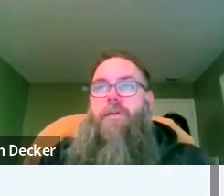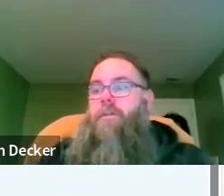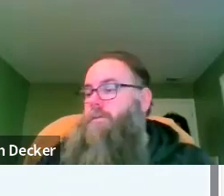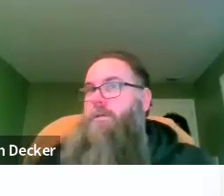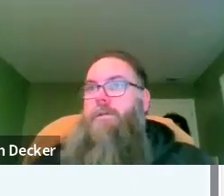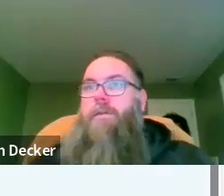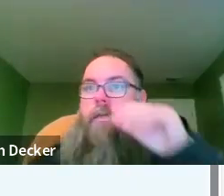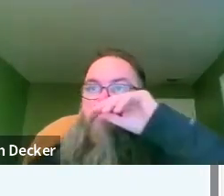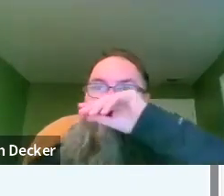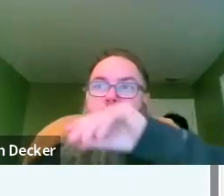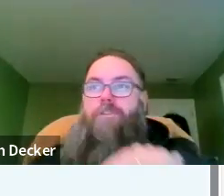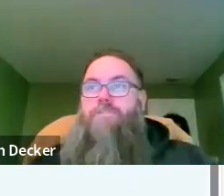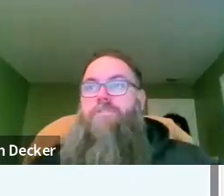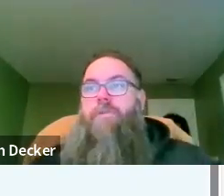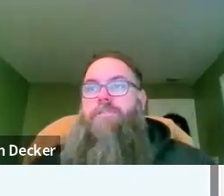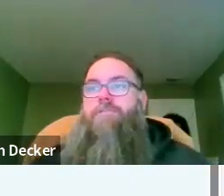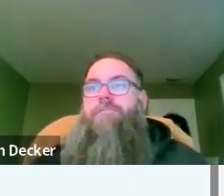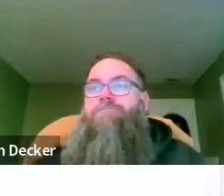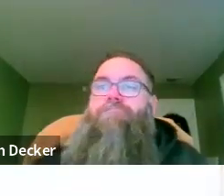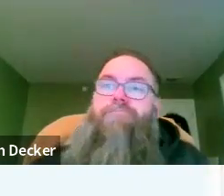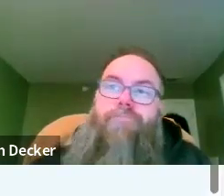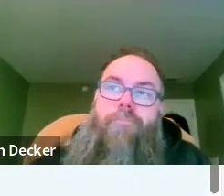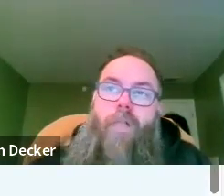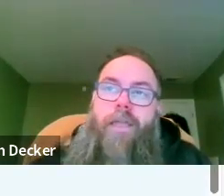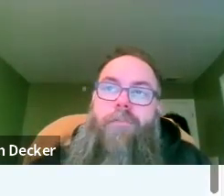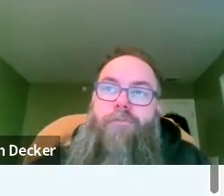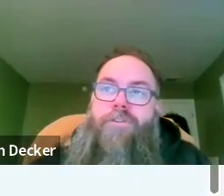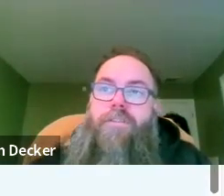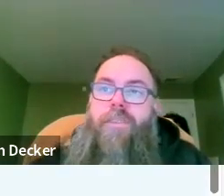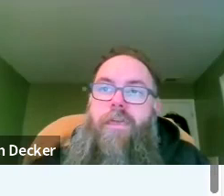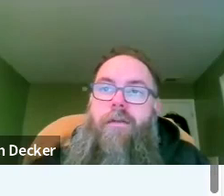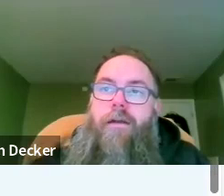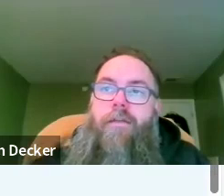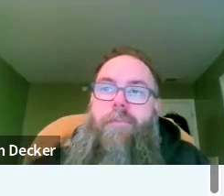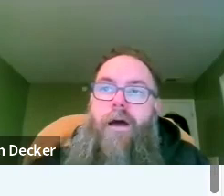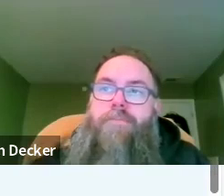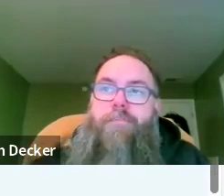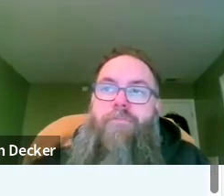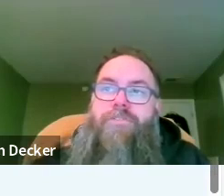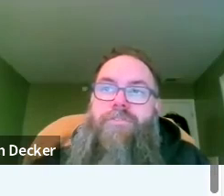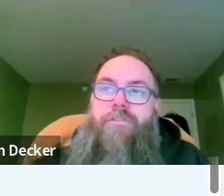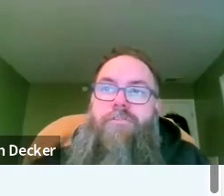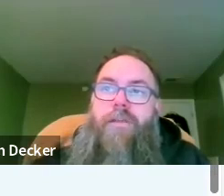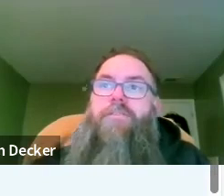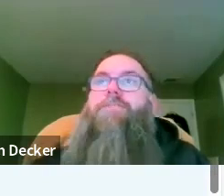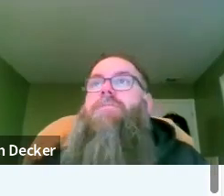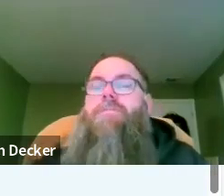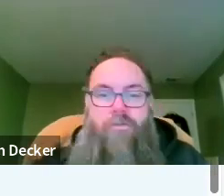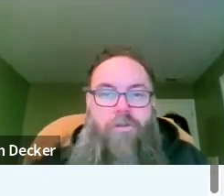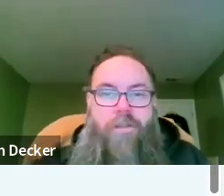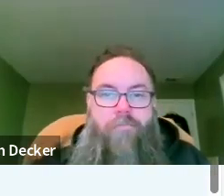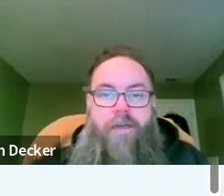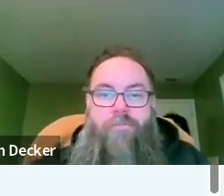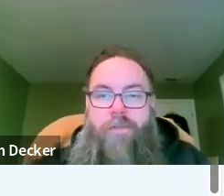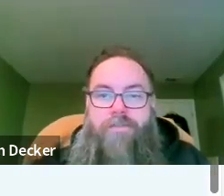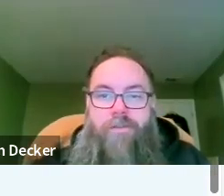directives right away, it will bring up regional center directives. And the first thing that pops up for the regional center directives is